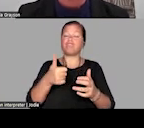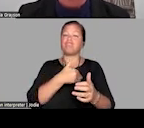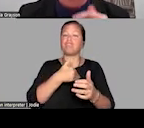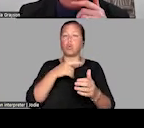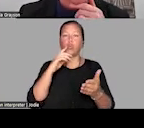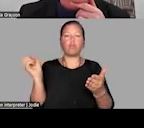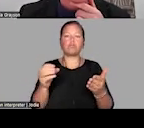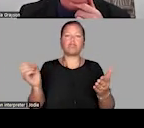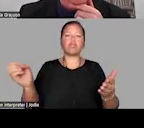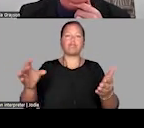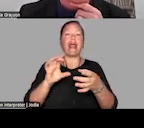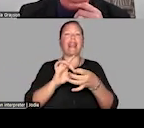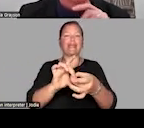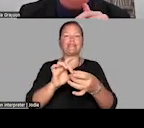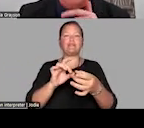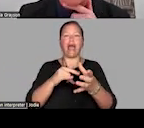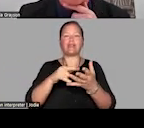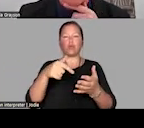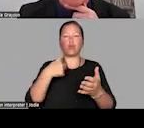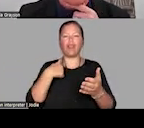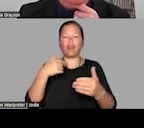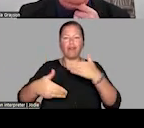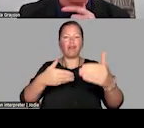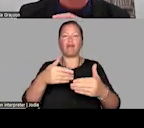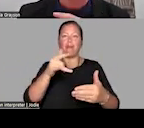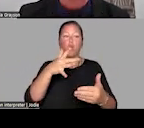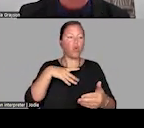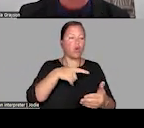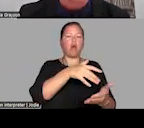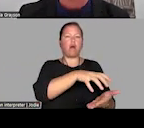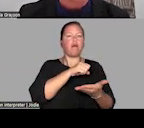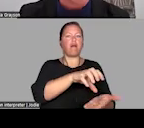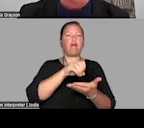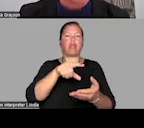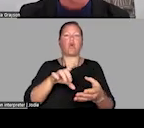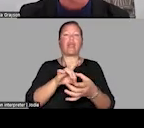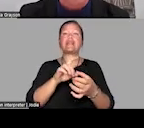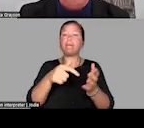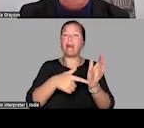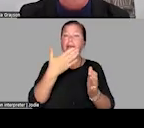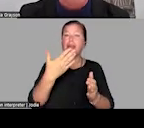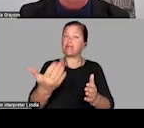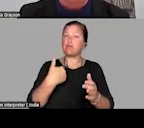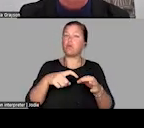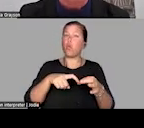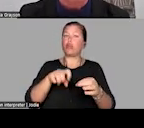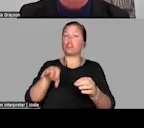useful links as we go through as well. So you might want to pick those up as we go through. But please do ask your questions in the